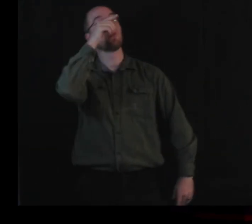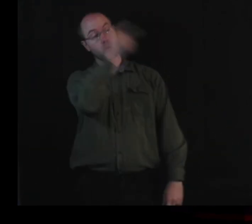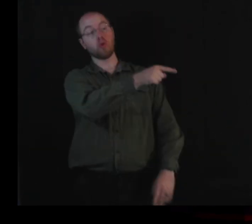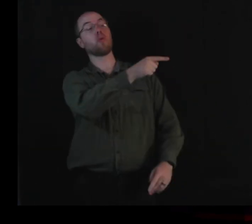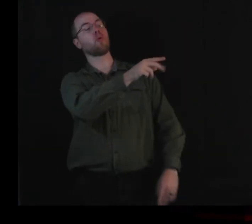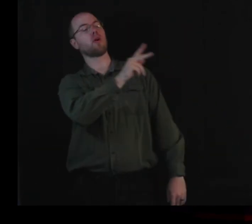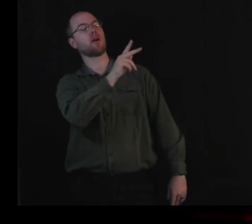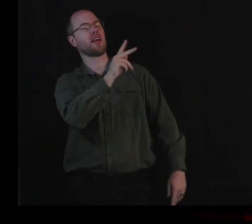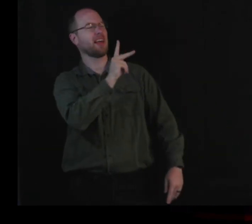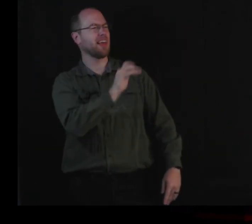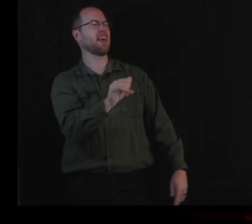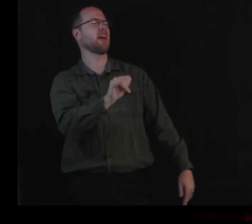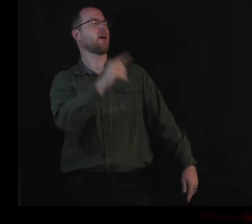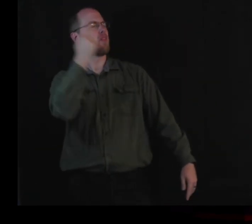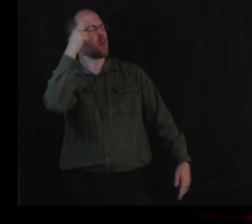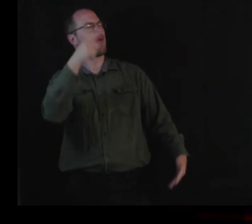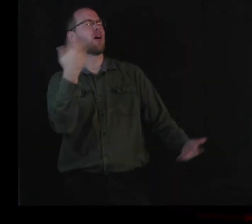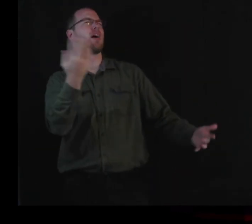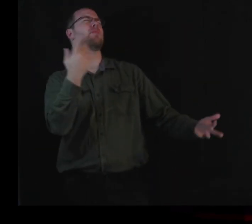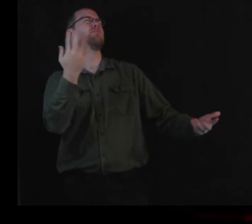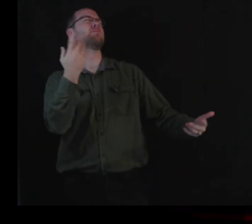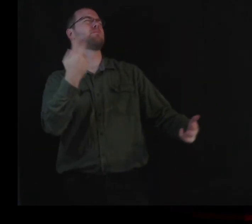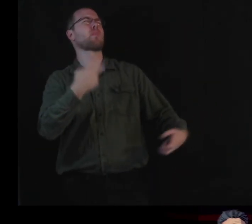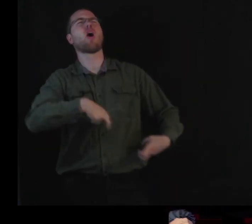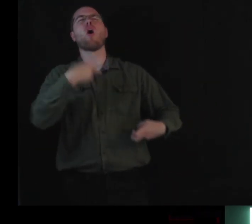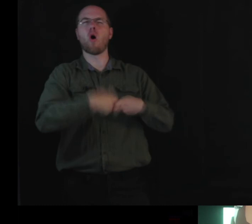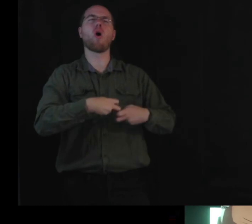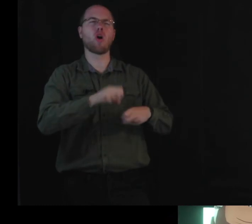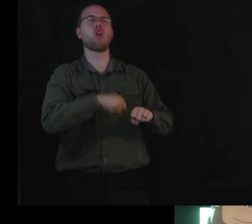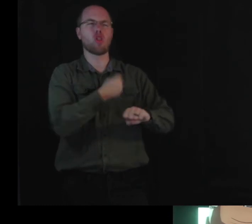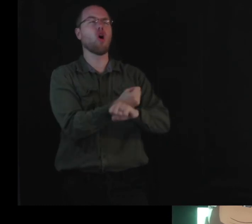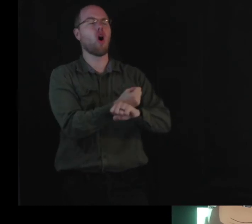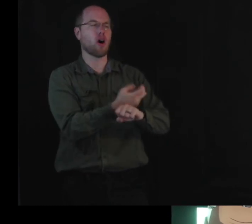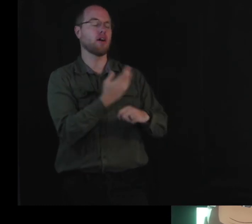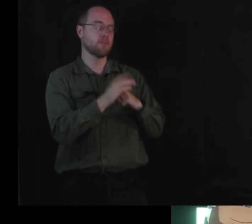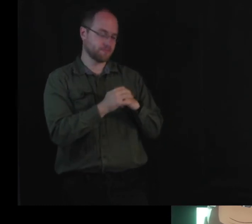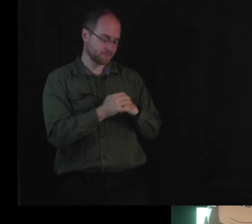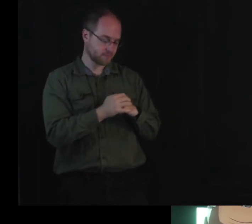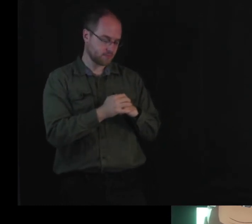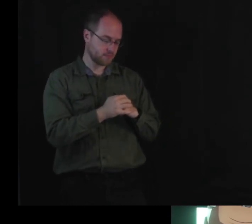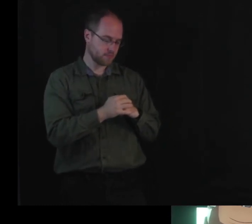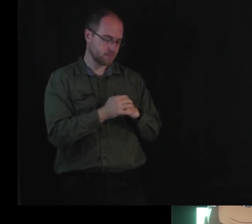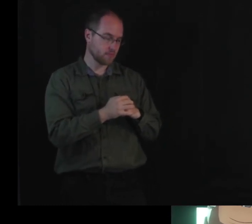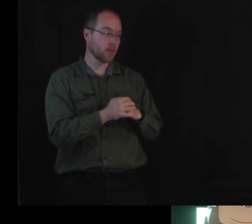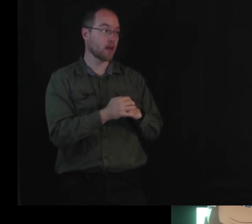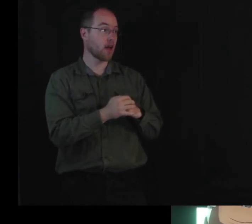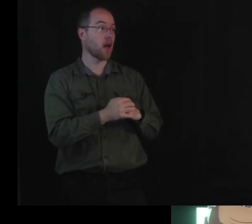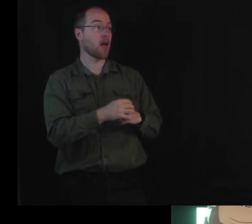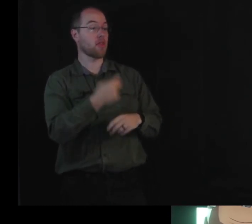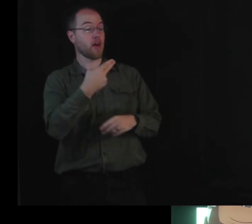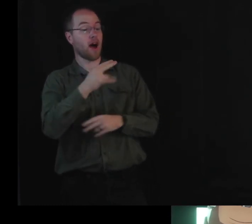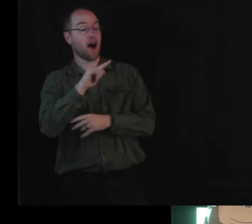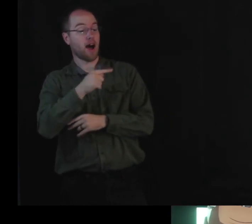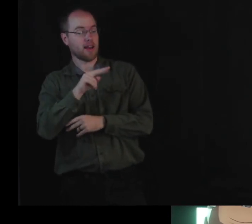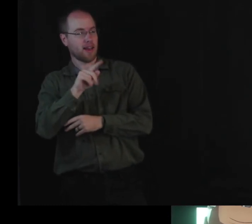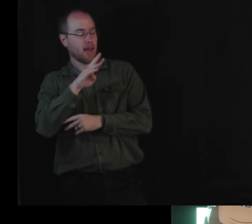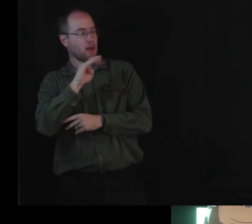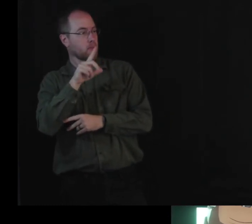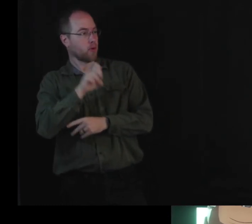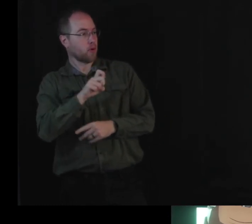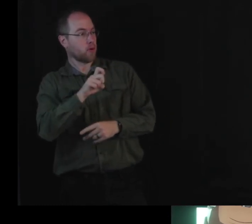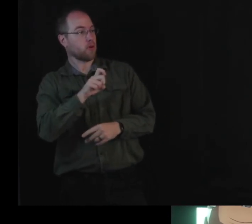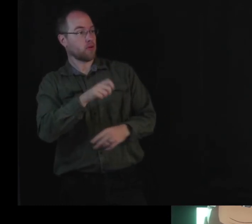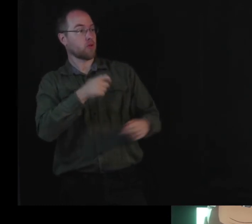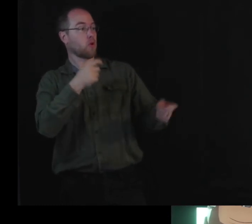a particularly difficult lock. You see, the high table who rule over your hotel and